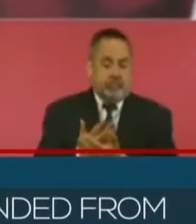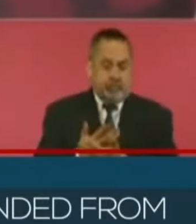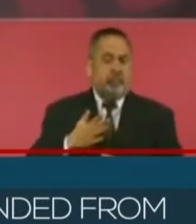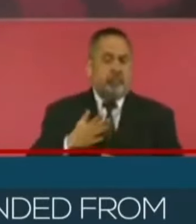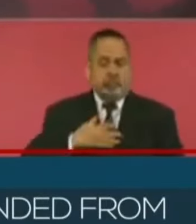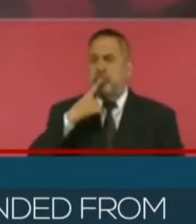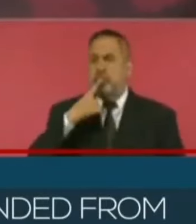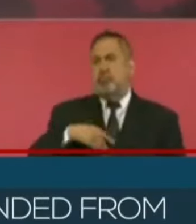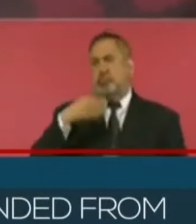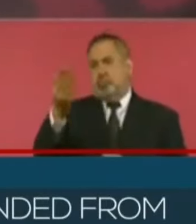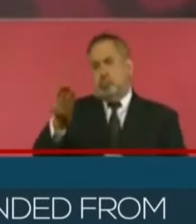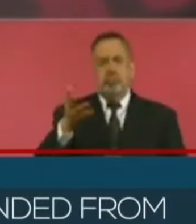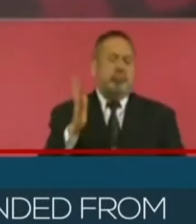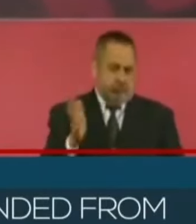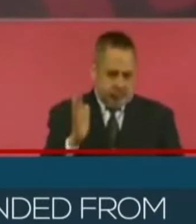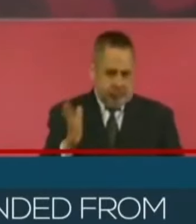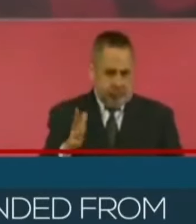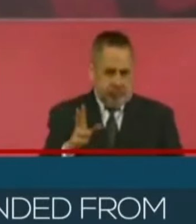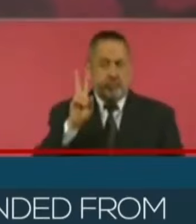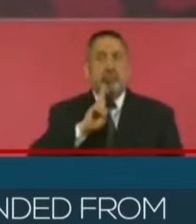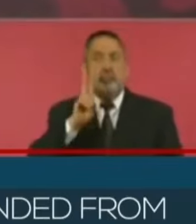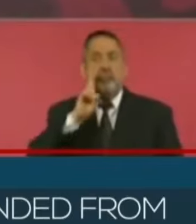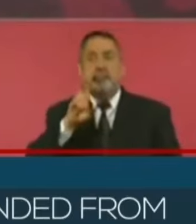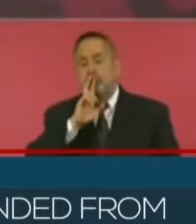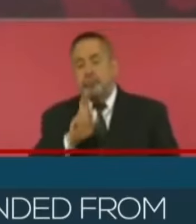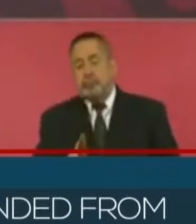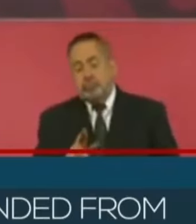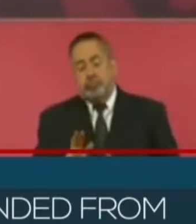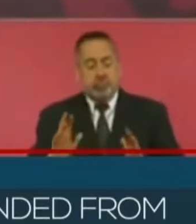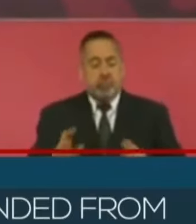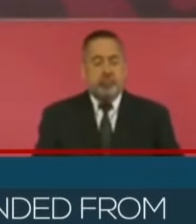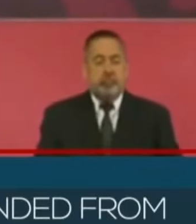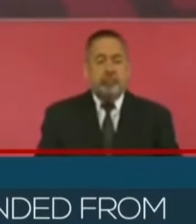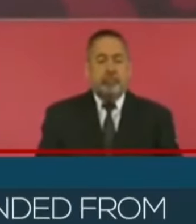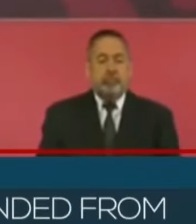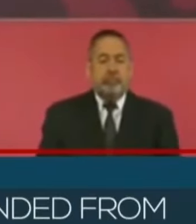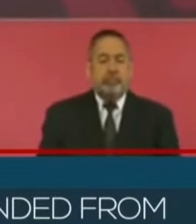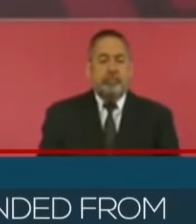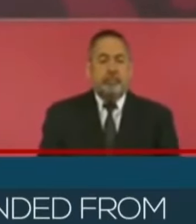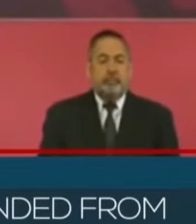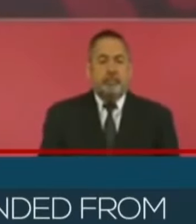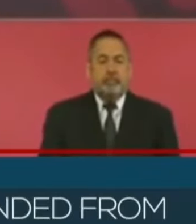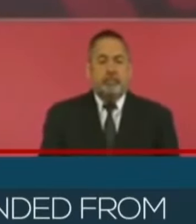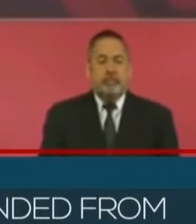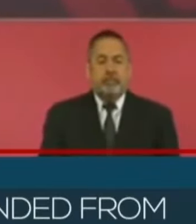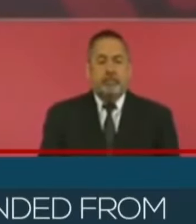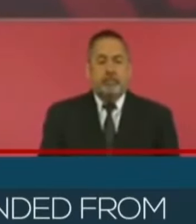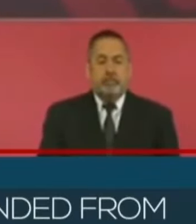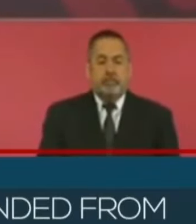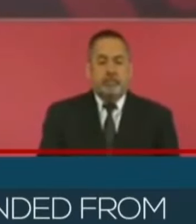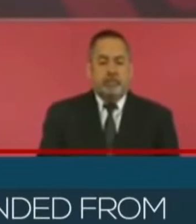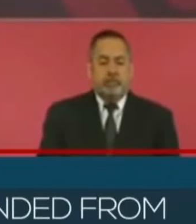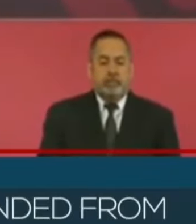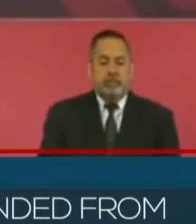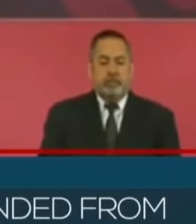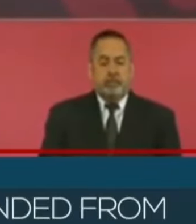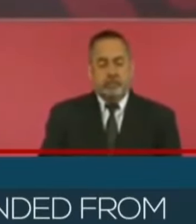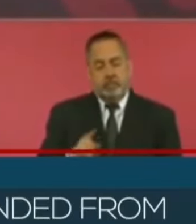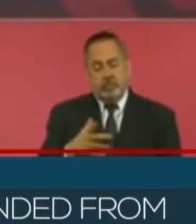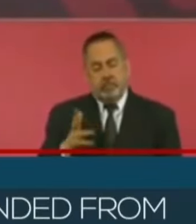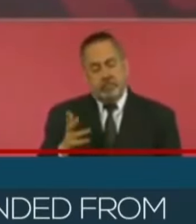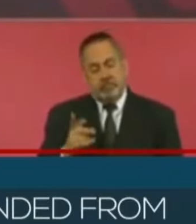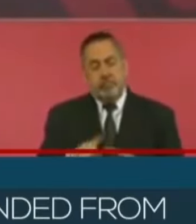claim. And Mr. Guterres, Secretary General of the United Nations, is